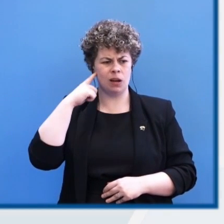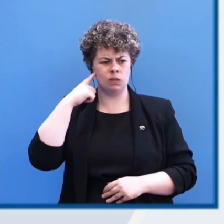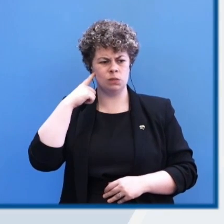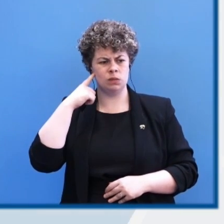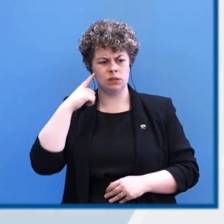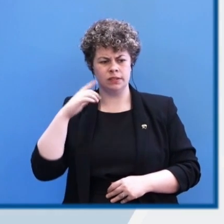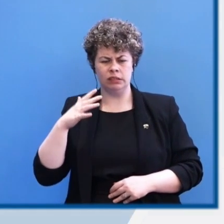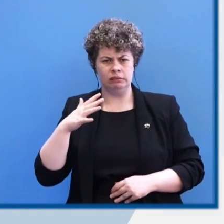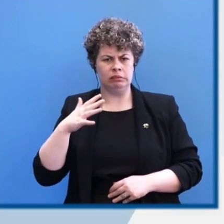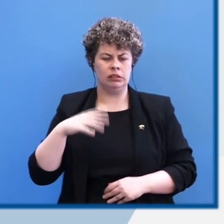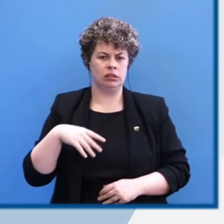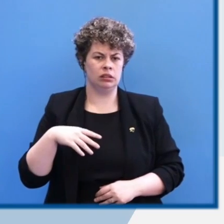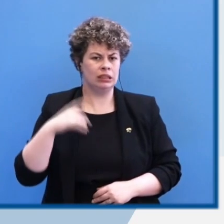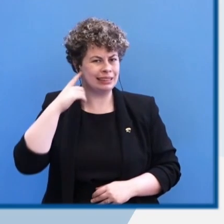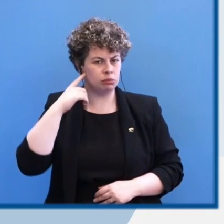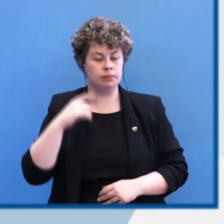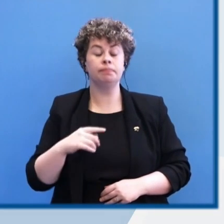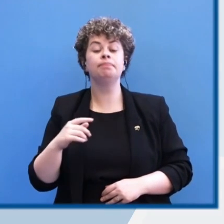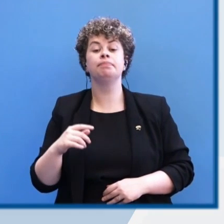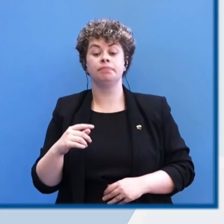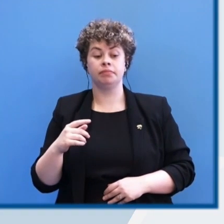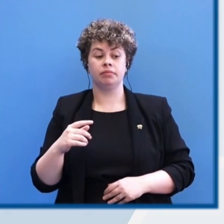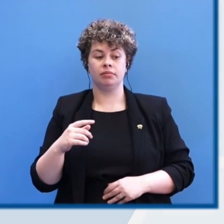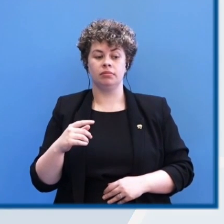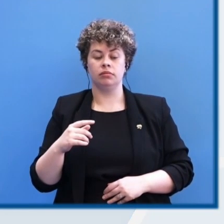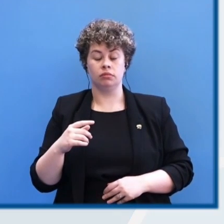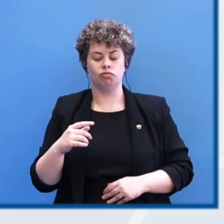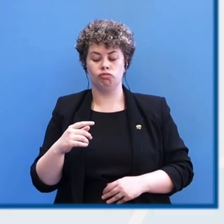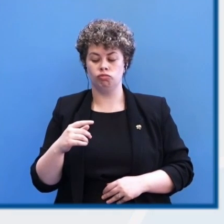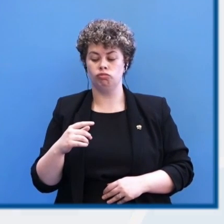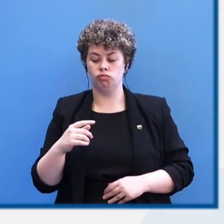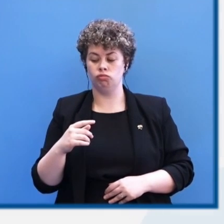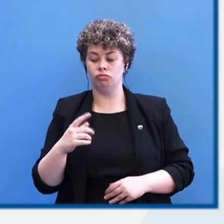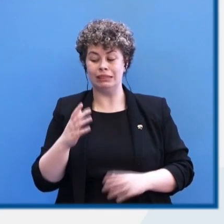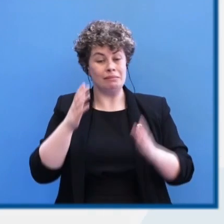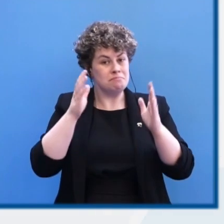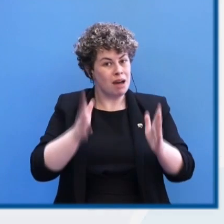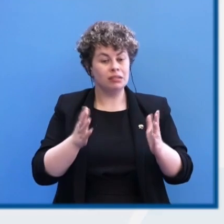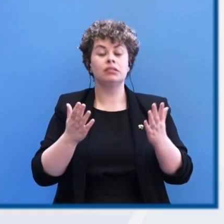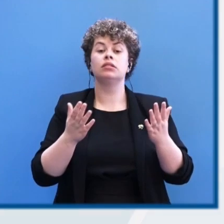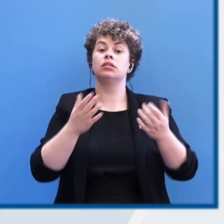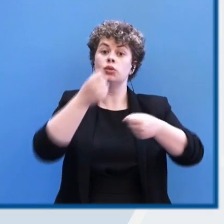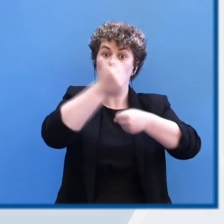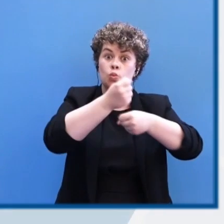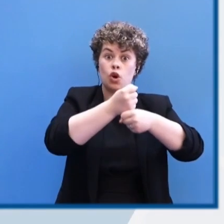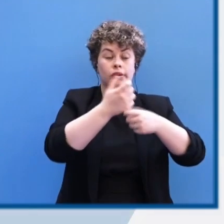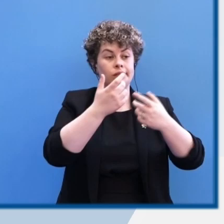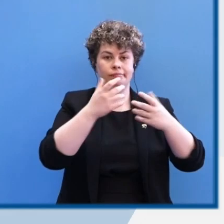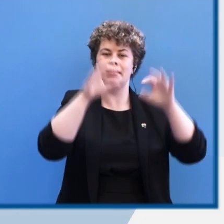continuously needed. Also, if you want to extend the systems, to improve them, you always